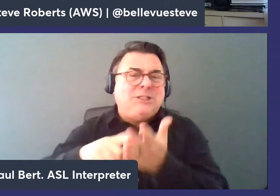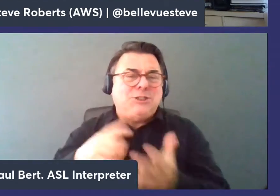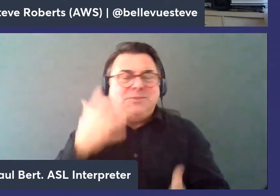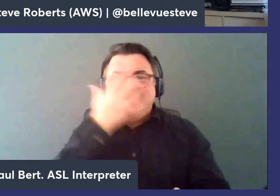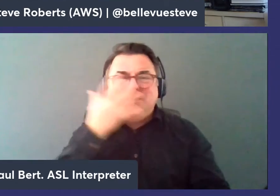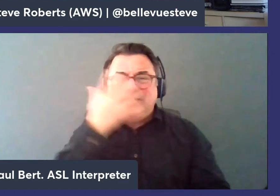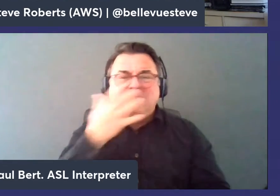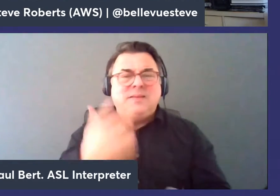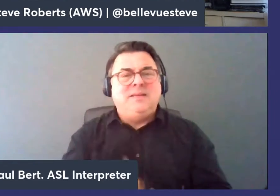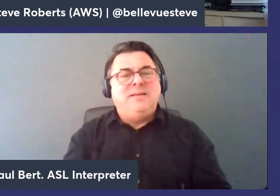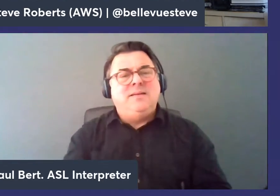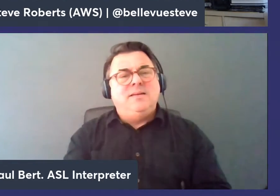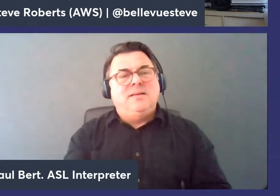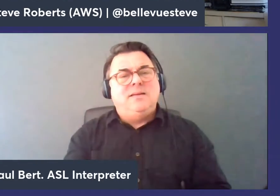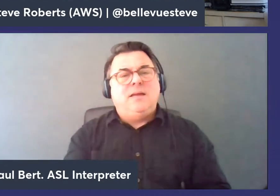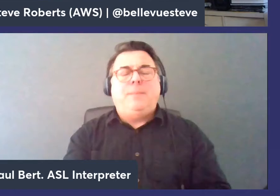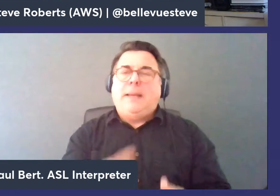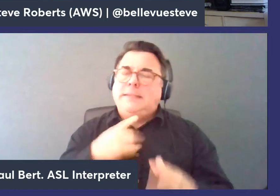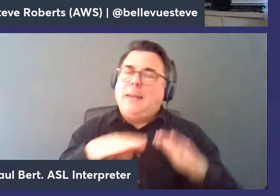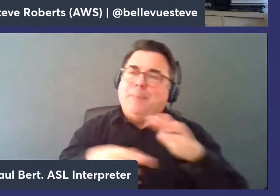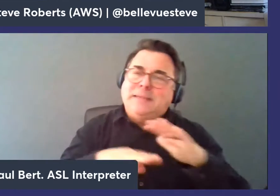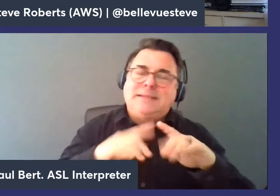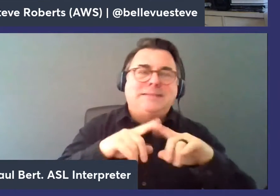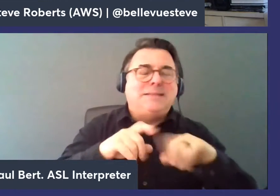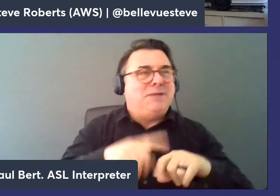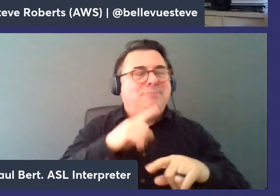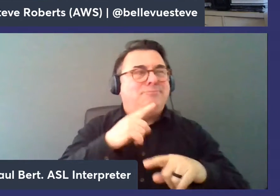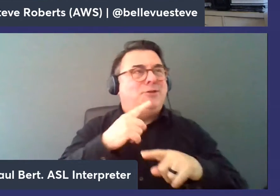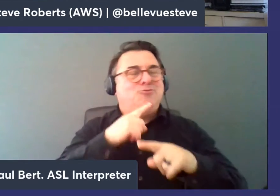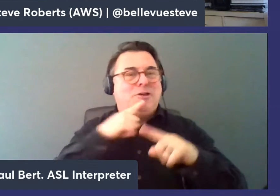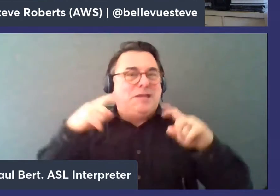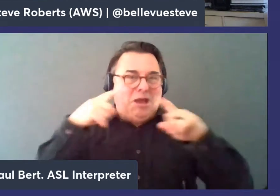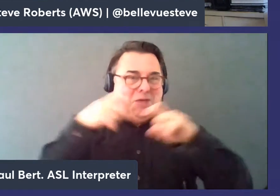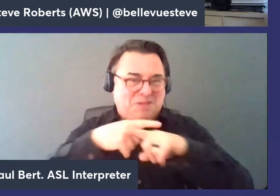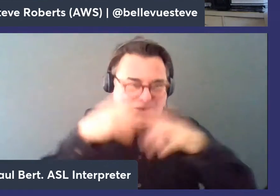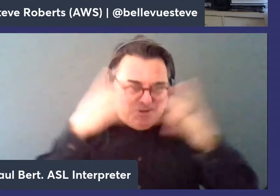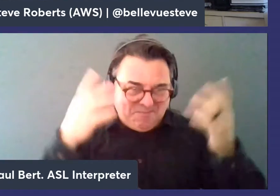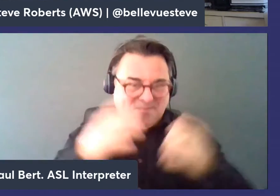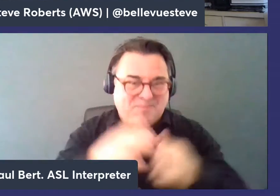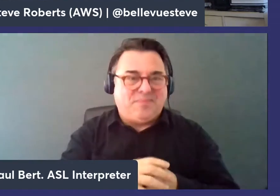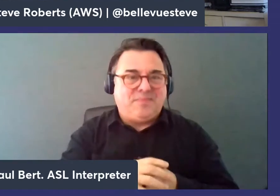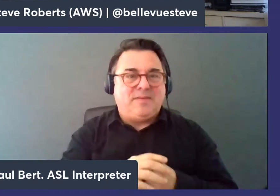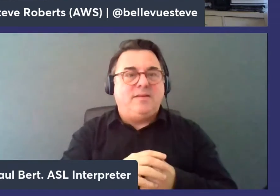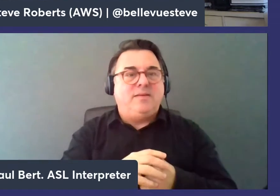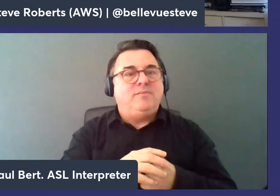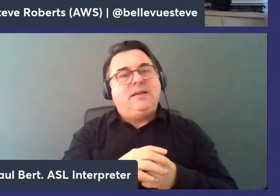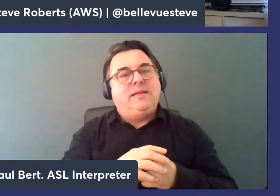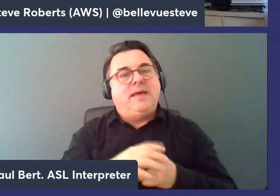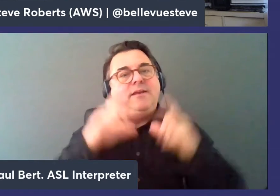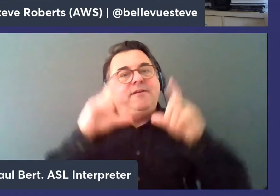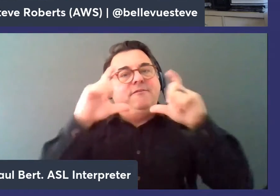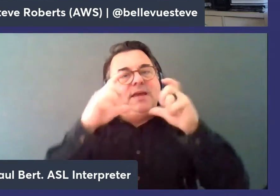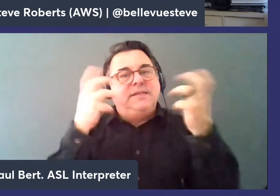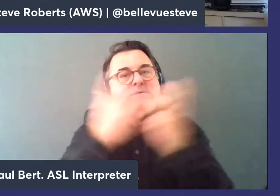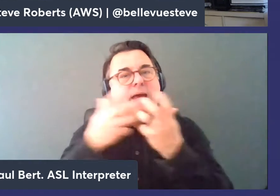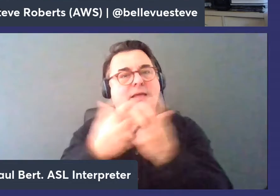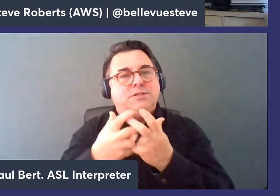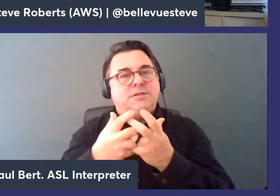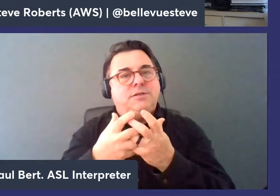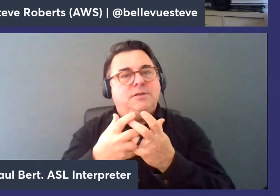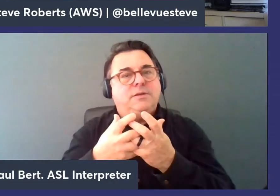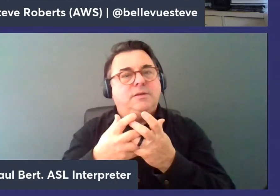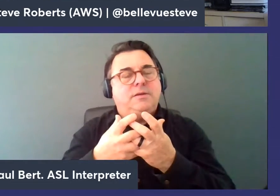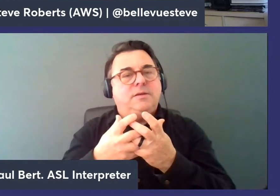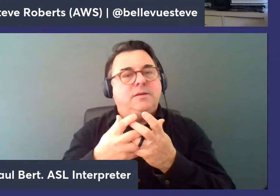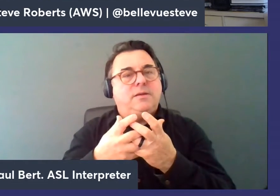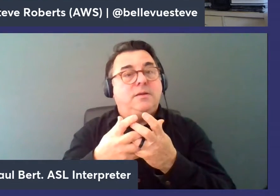some fairly sophisticated, although I say basic, fairly sophisticated facial recognition and face matching. The Yeah. sophisticated side is on